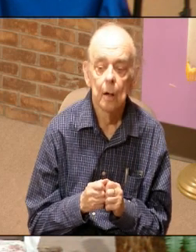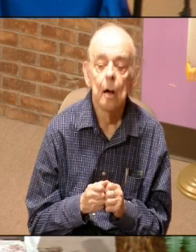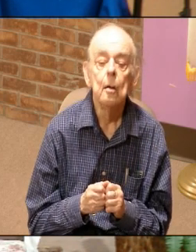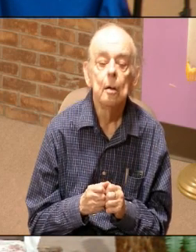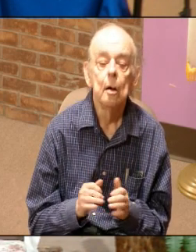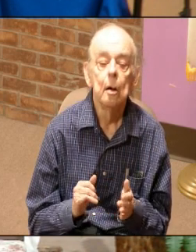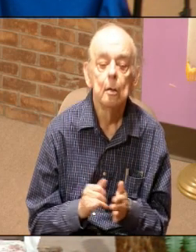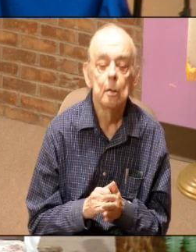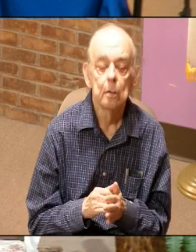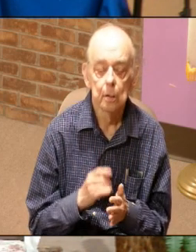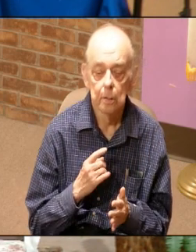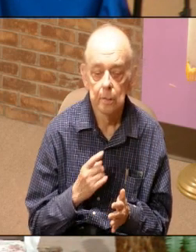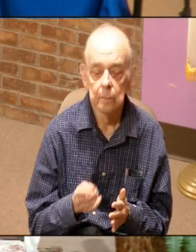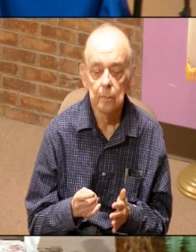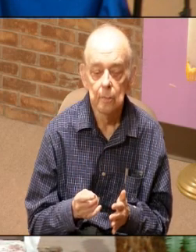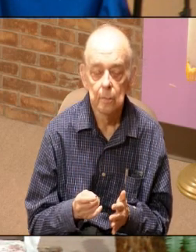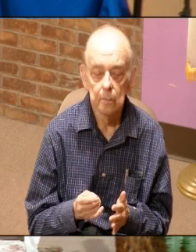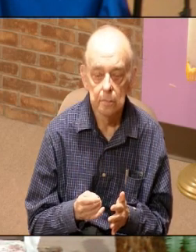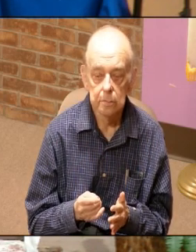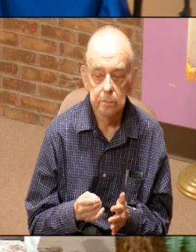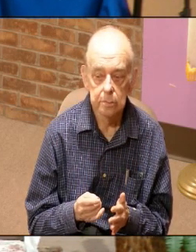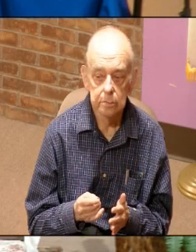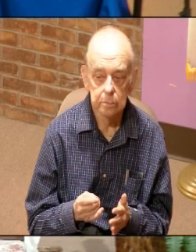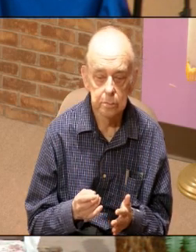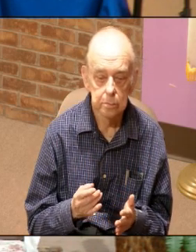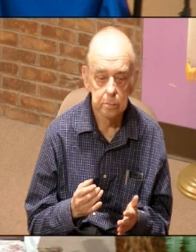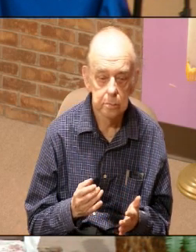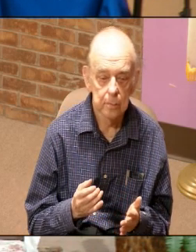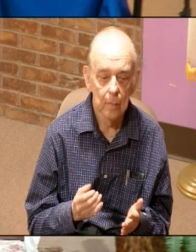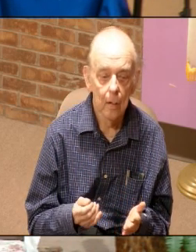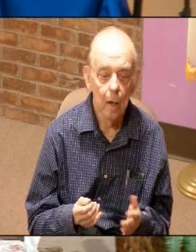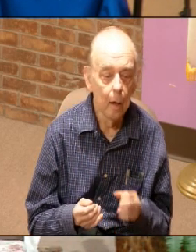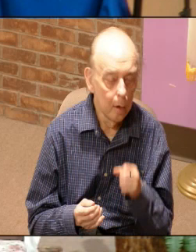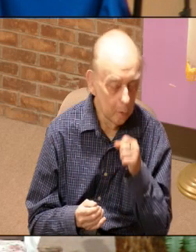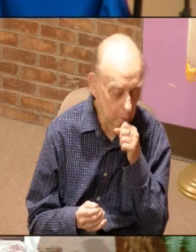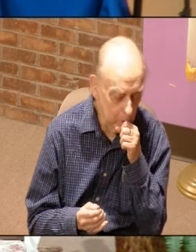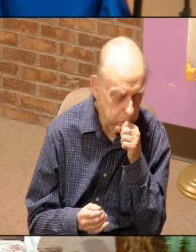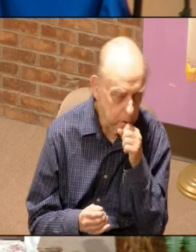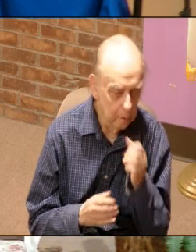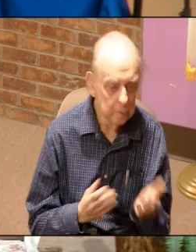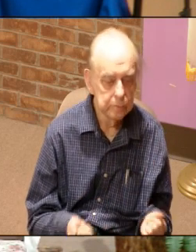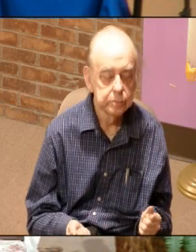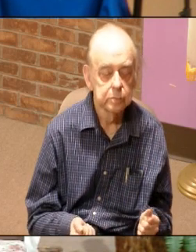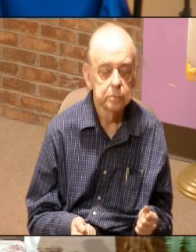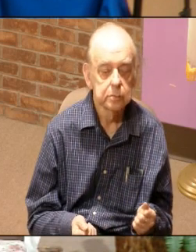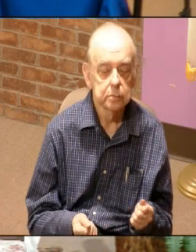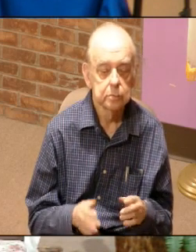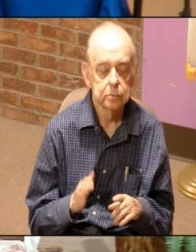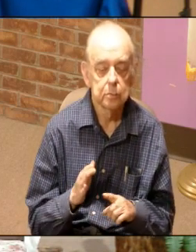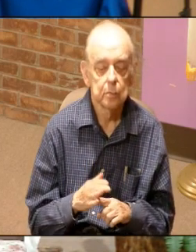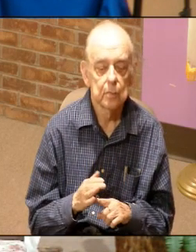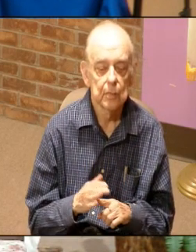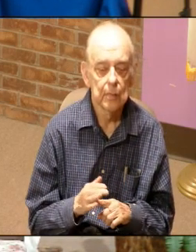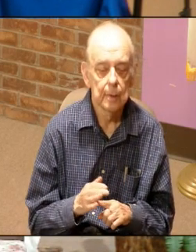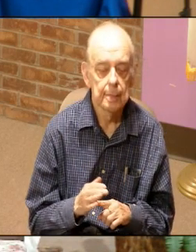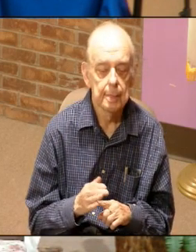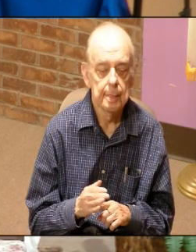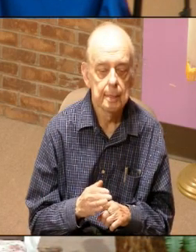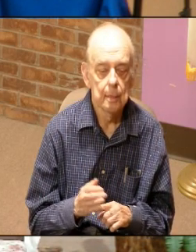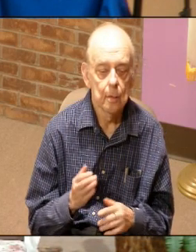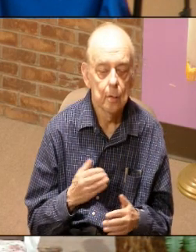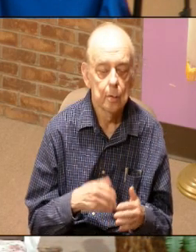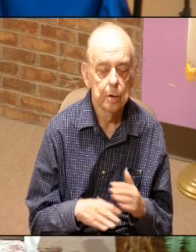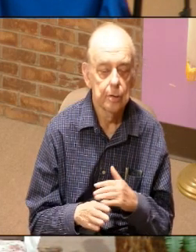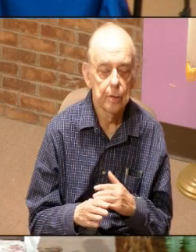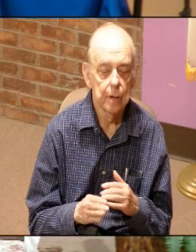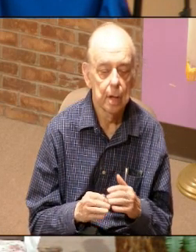and that cyst now rolled over on top of the canal that went into the